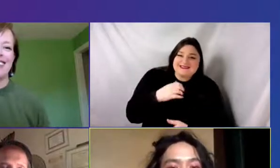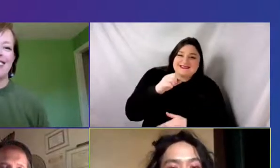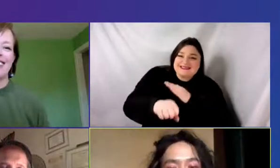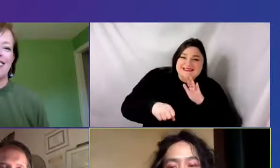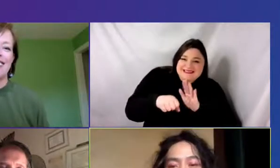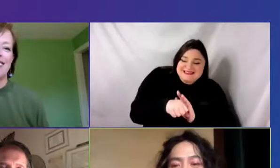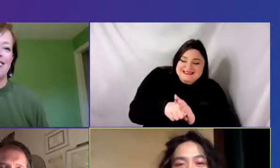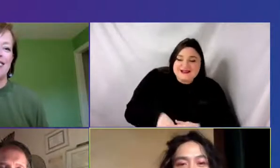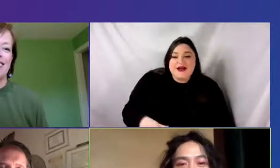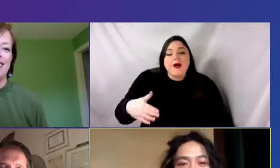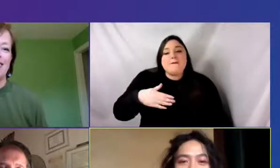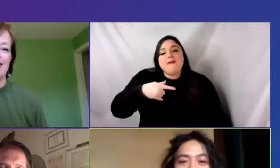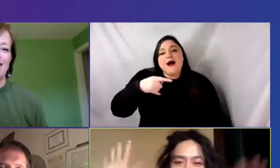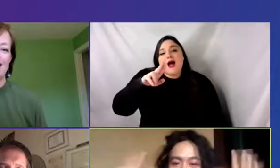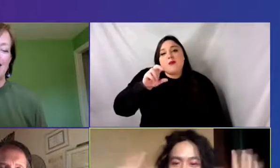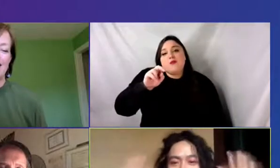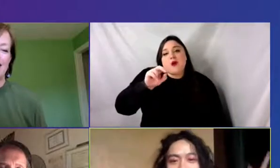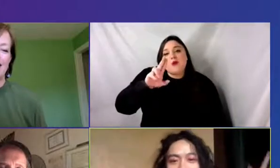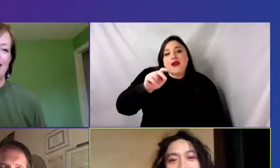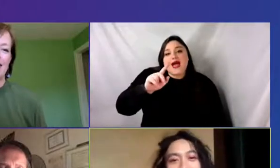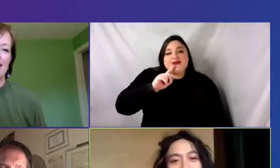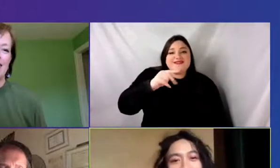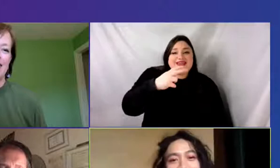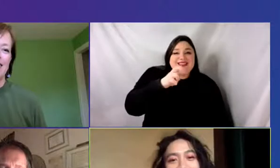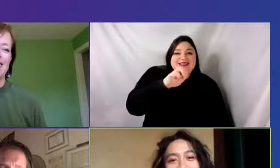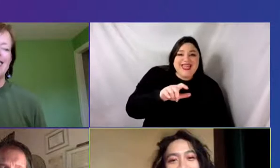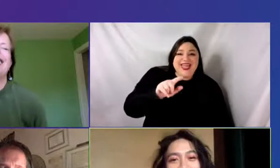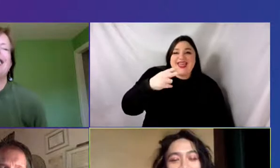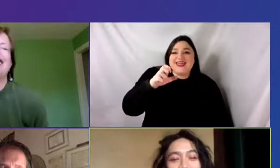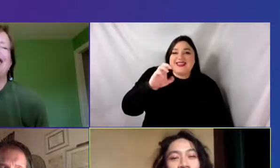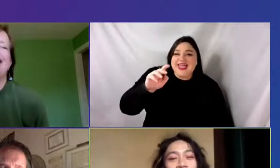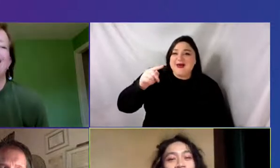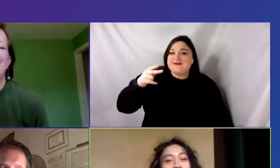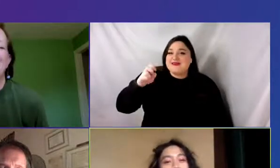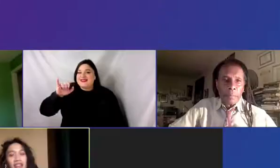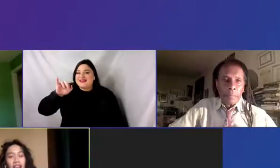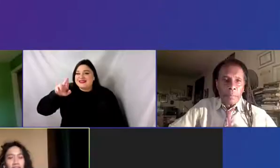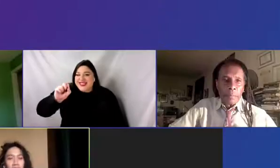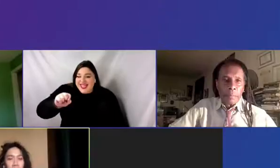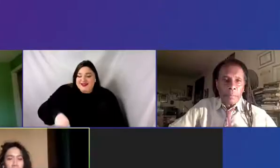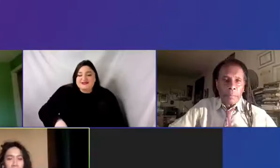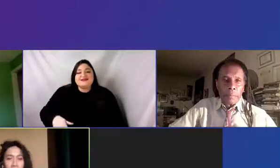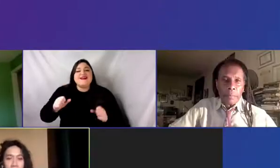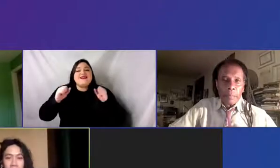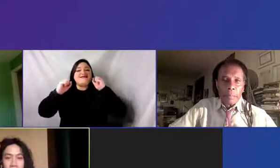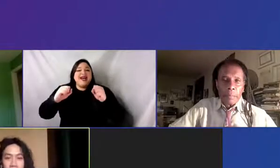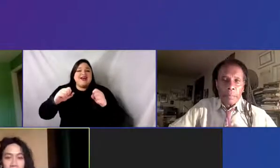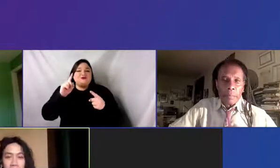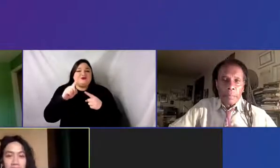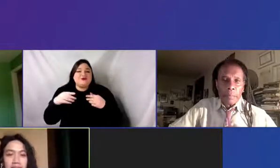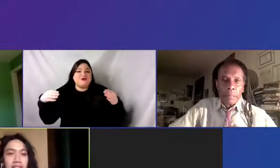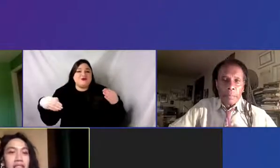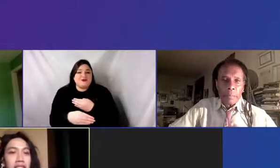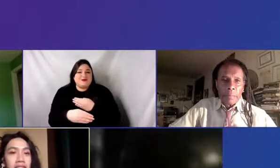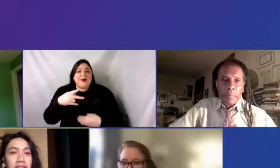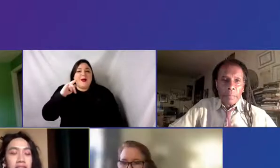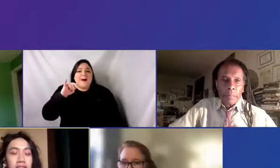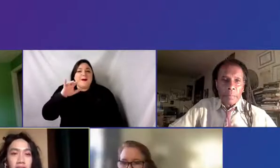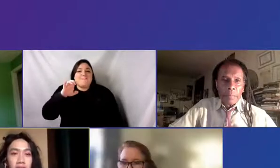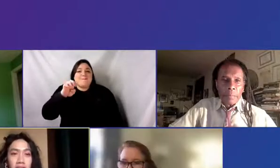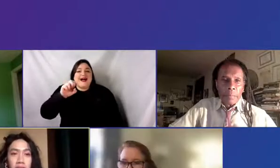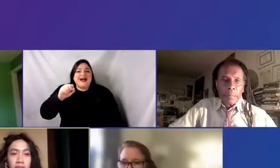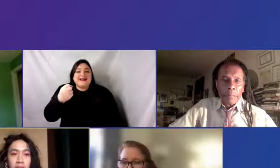pronouns are they, them, theirs. Yes to Pisces season. Um, I'm a light tan